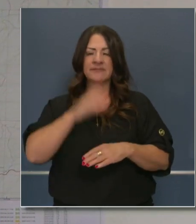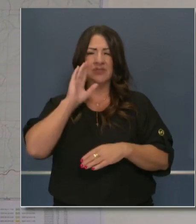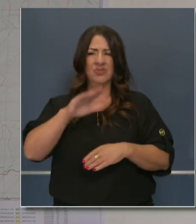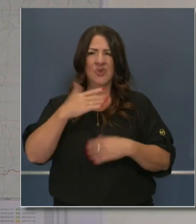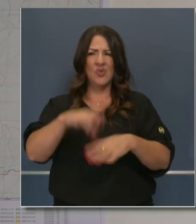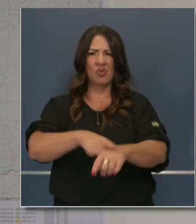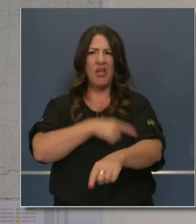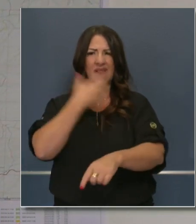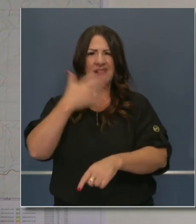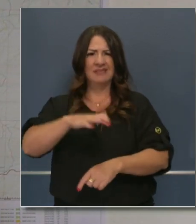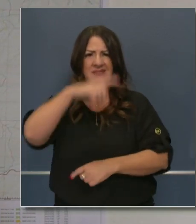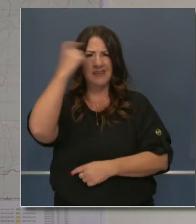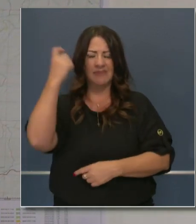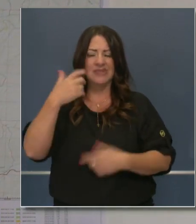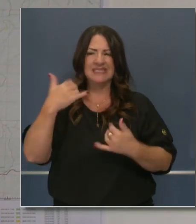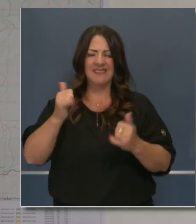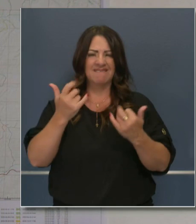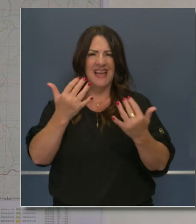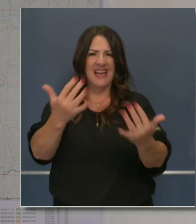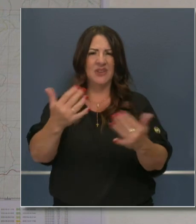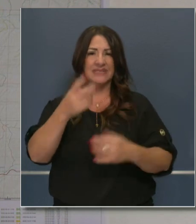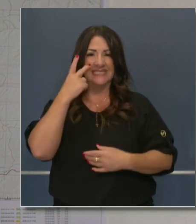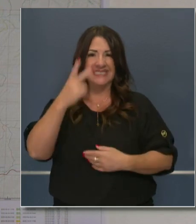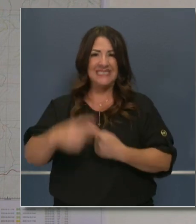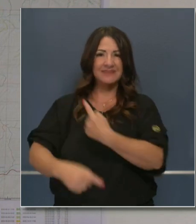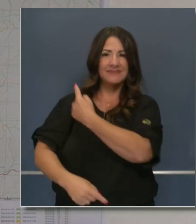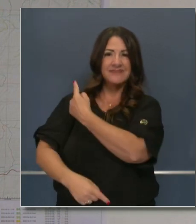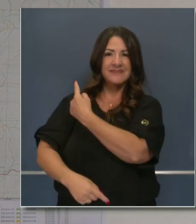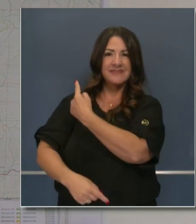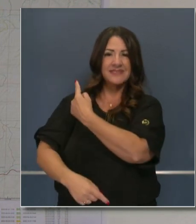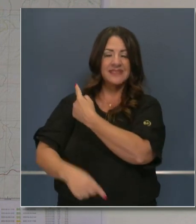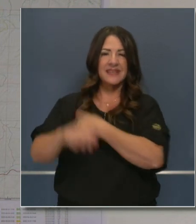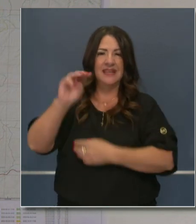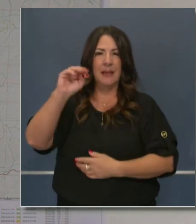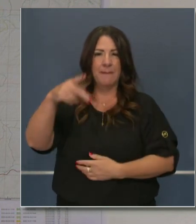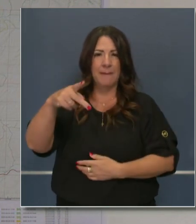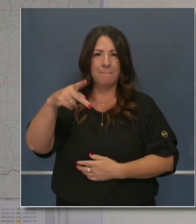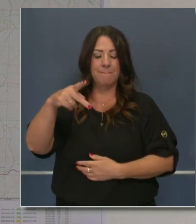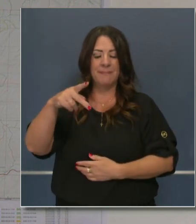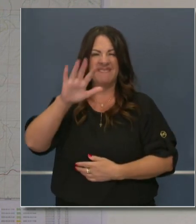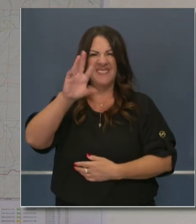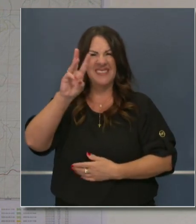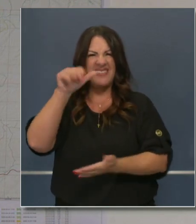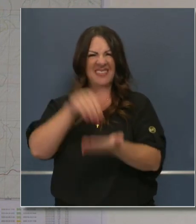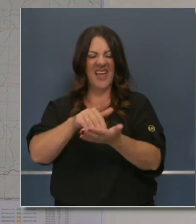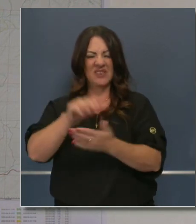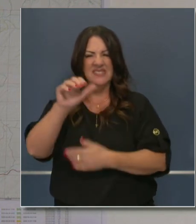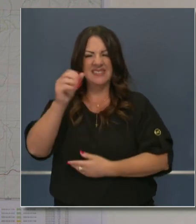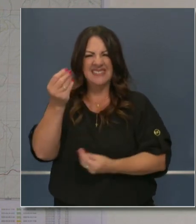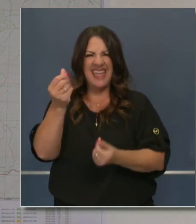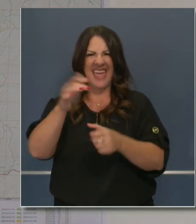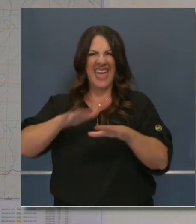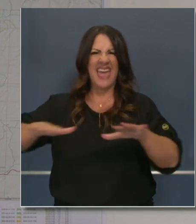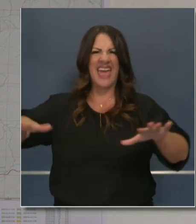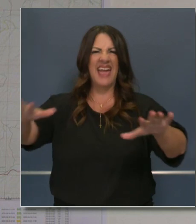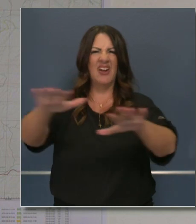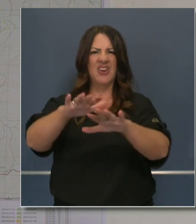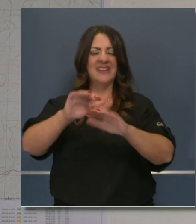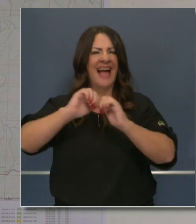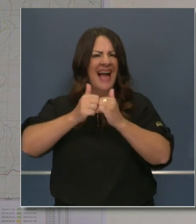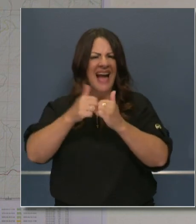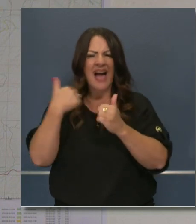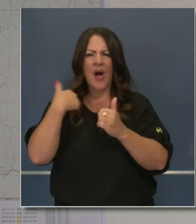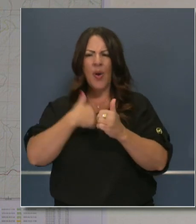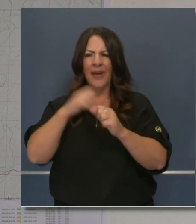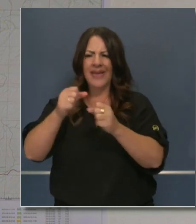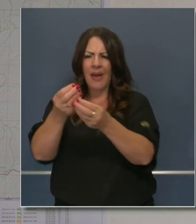fire on the ground out there. And behind me, there's a map here of a fire that's 56,000 acres, and you wonder how that gets put out in 7 or 8